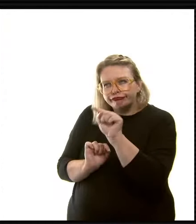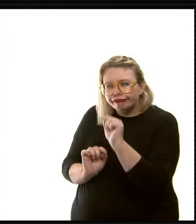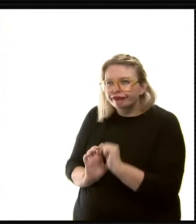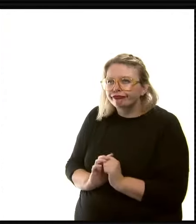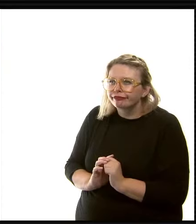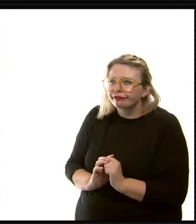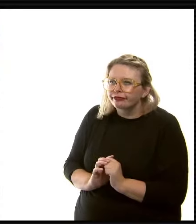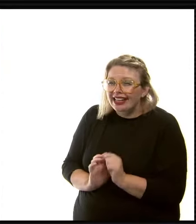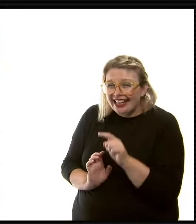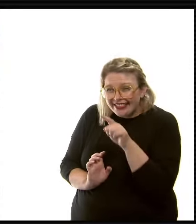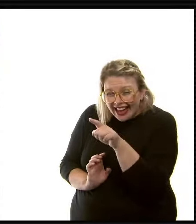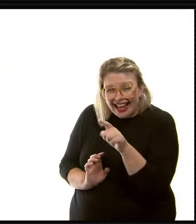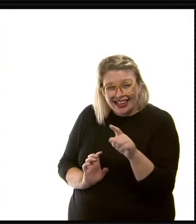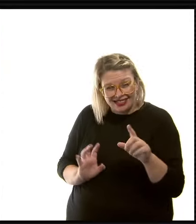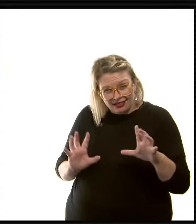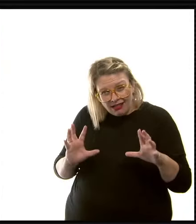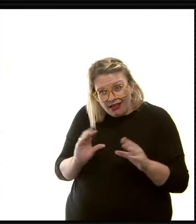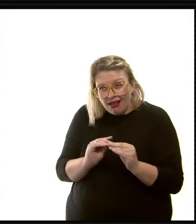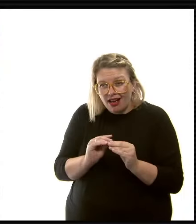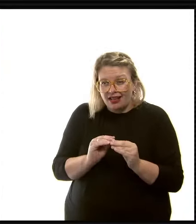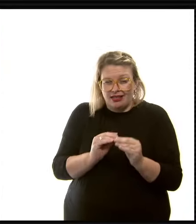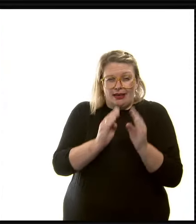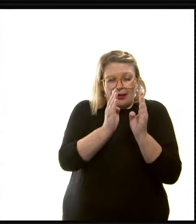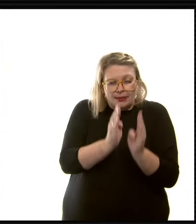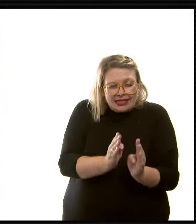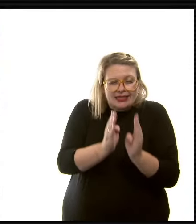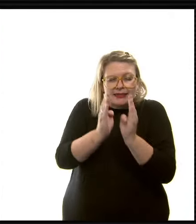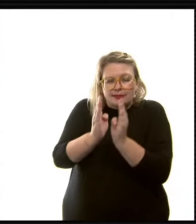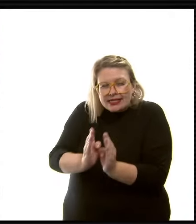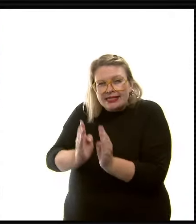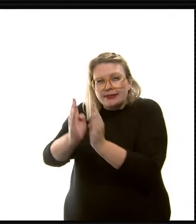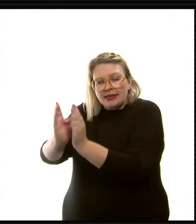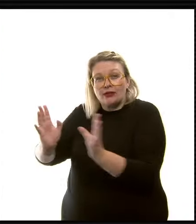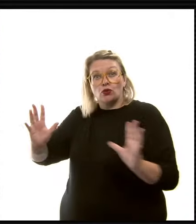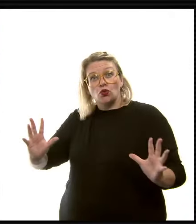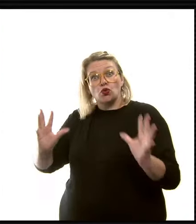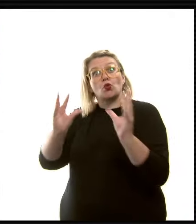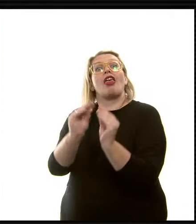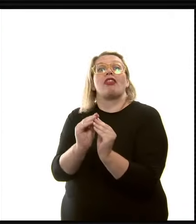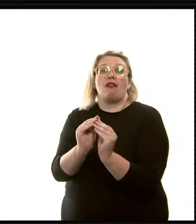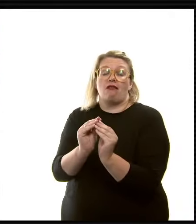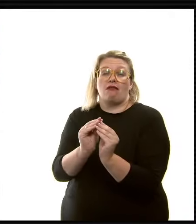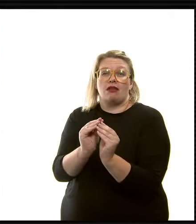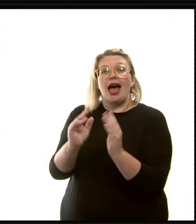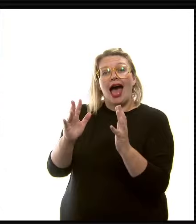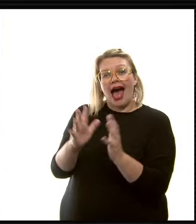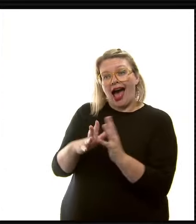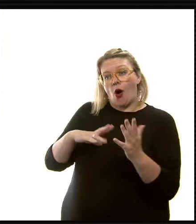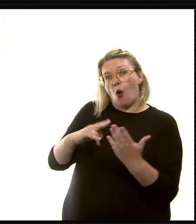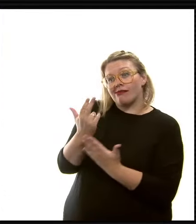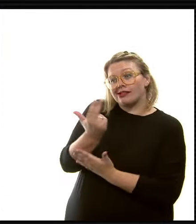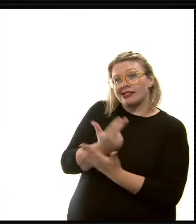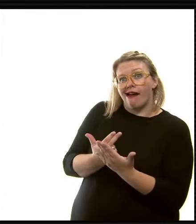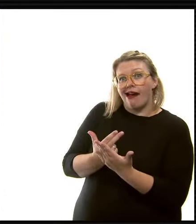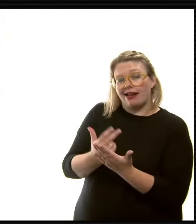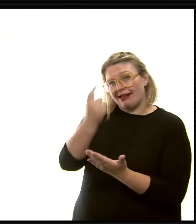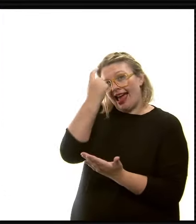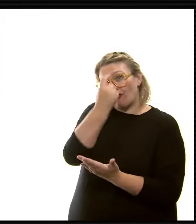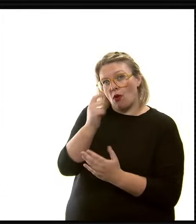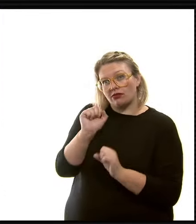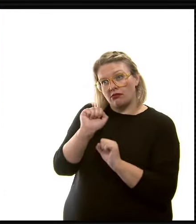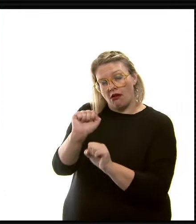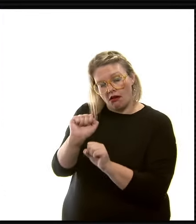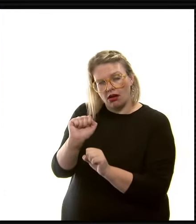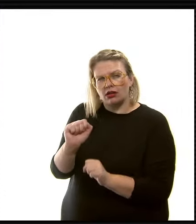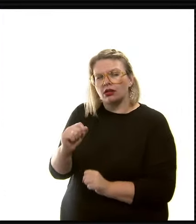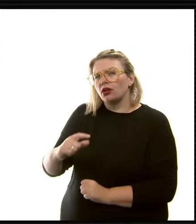a combination of very small modules that are put together. And this is speaking to the way we design these Lego Harry Potter playsets, because there's 3 key